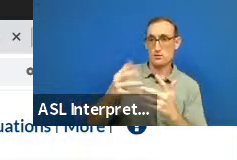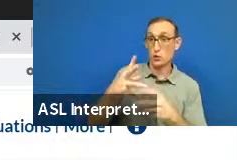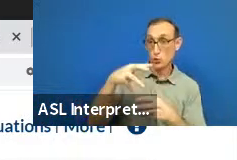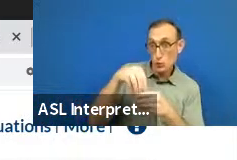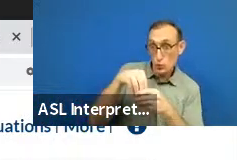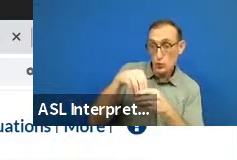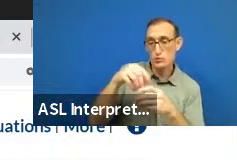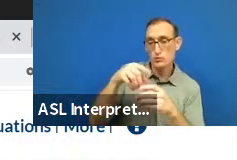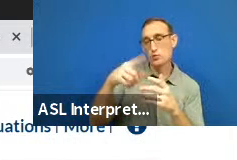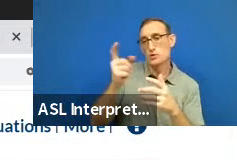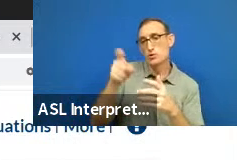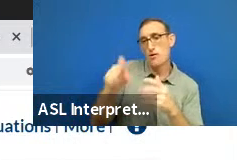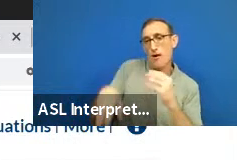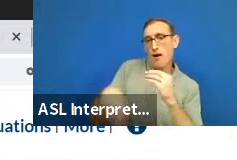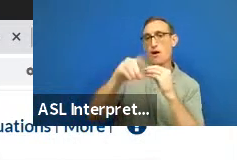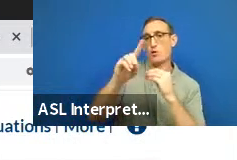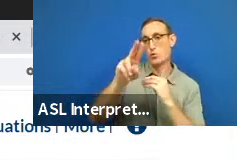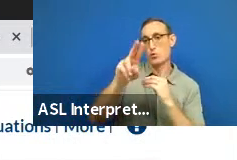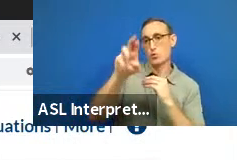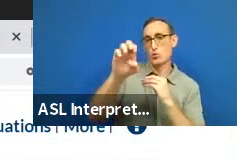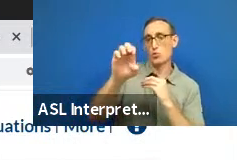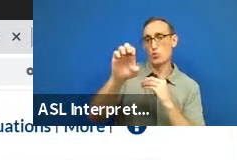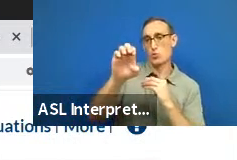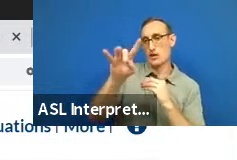process by or to evaluate it by.